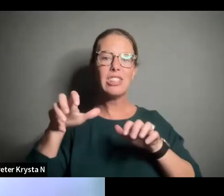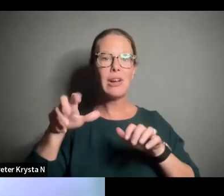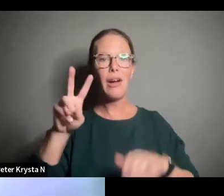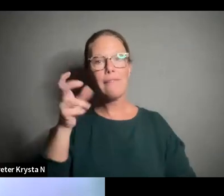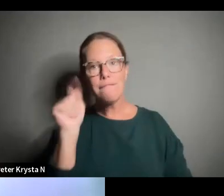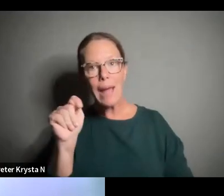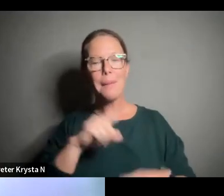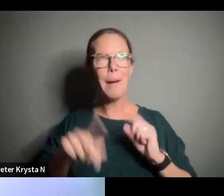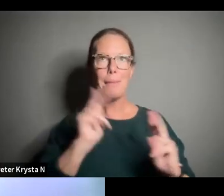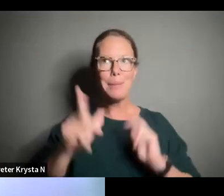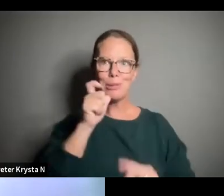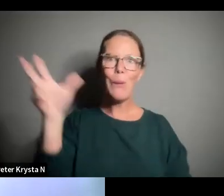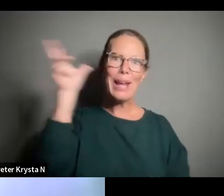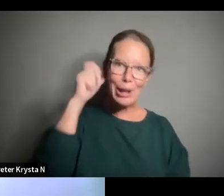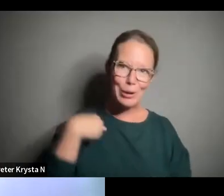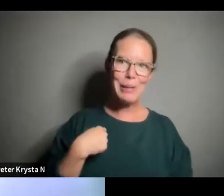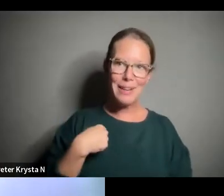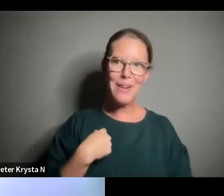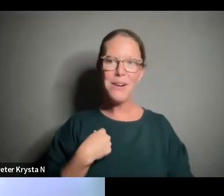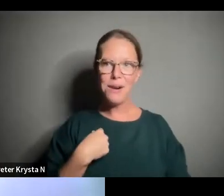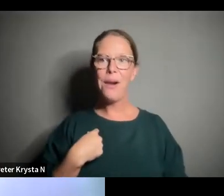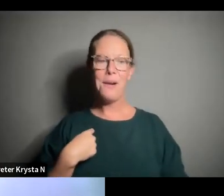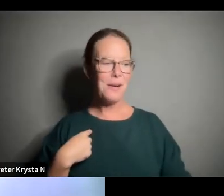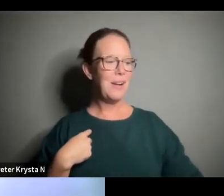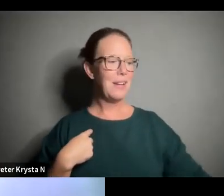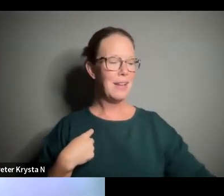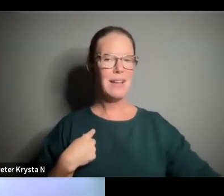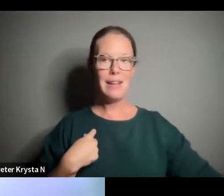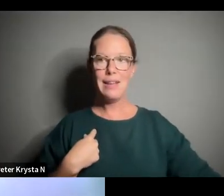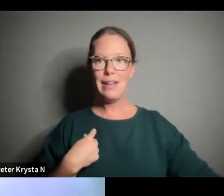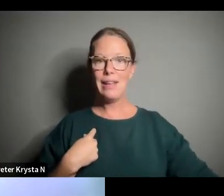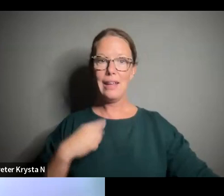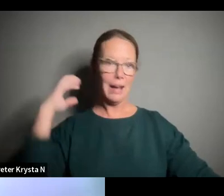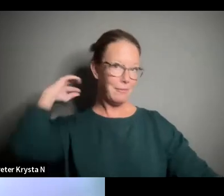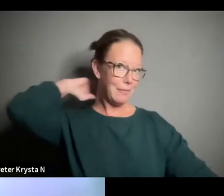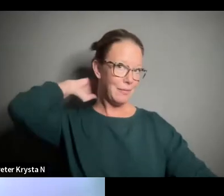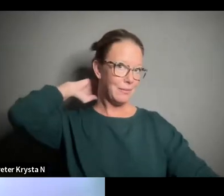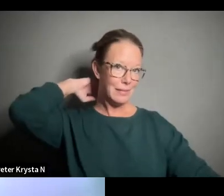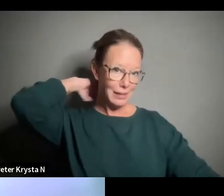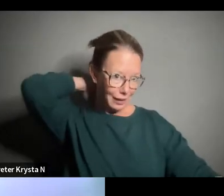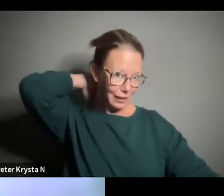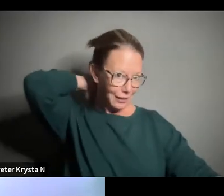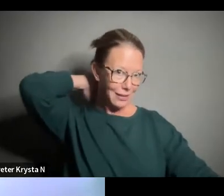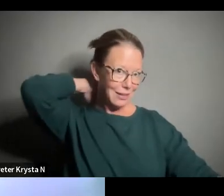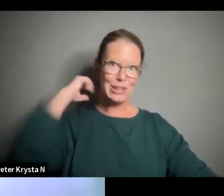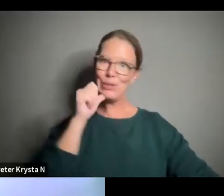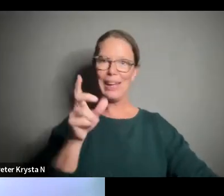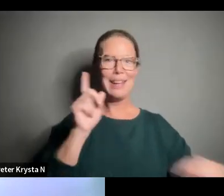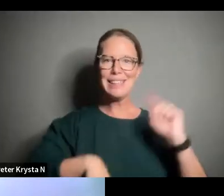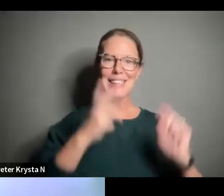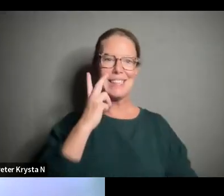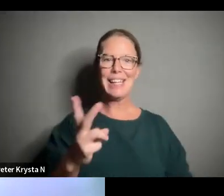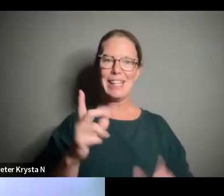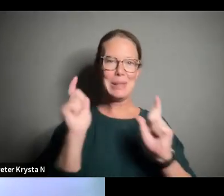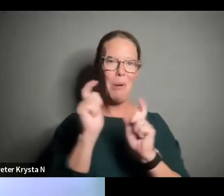me coming because I'm not on the ventilator. And I imagine you wouldn't see it if you had that under your shirt or whatever. It's much